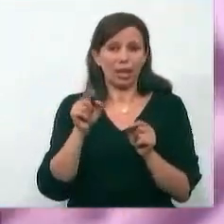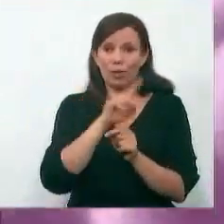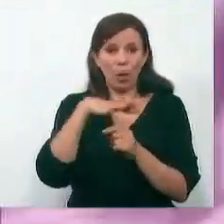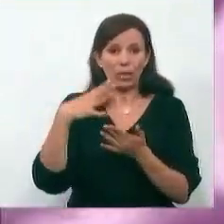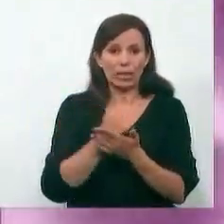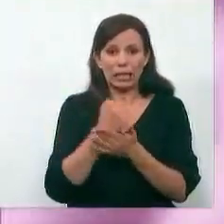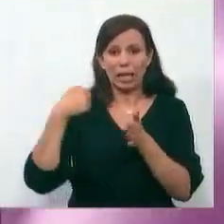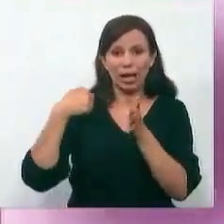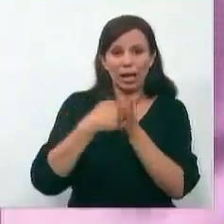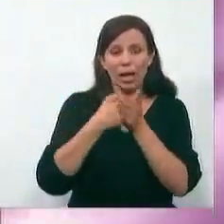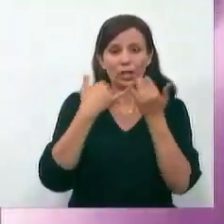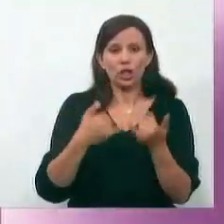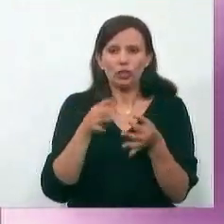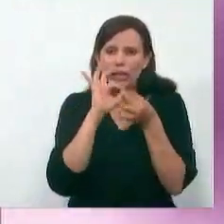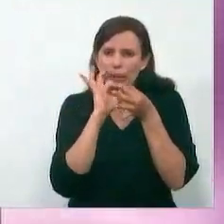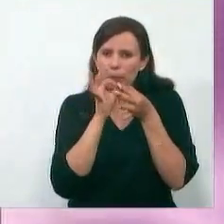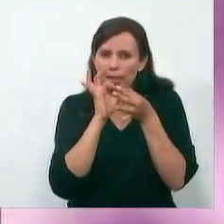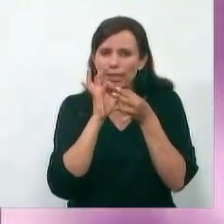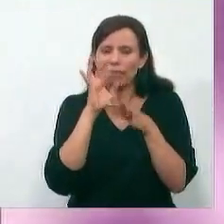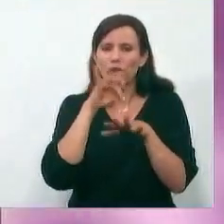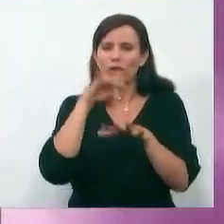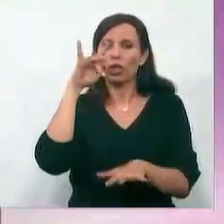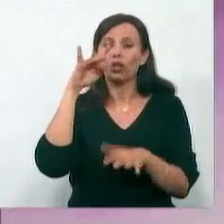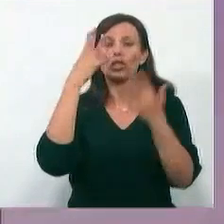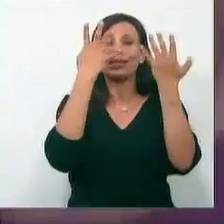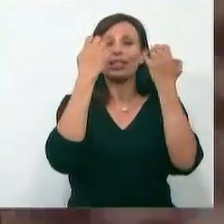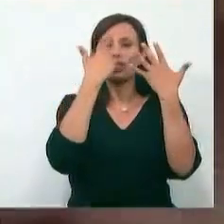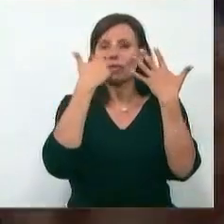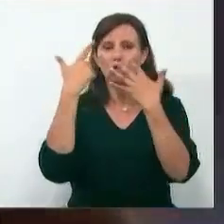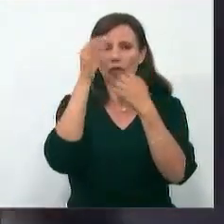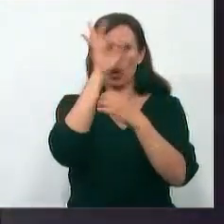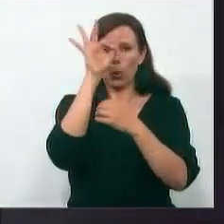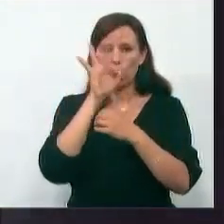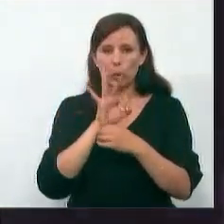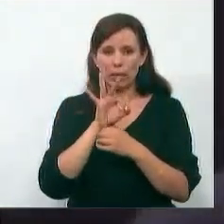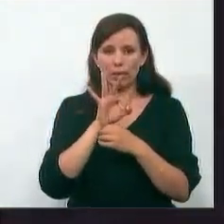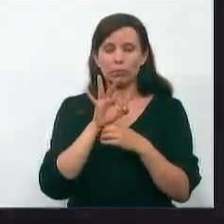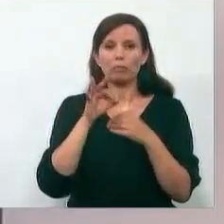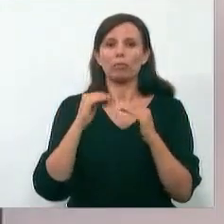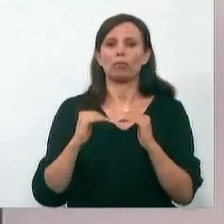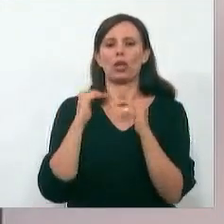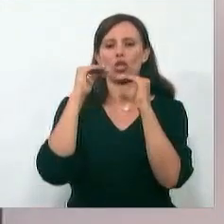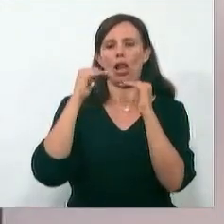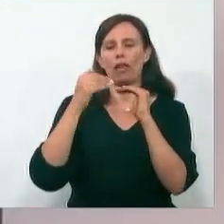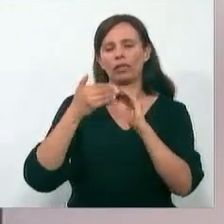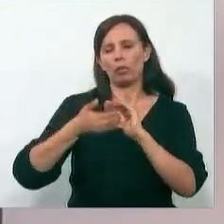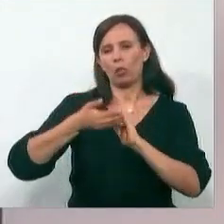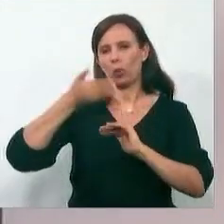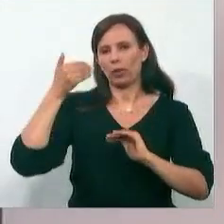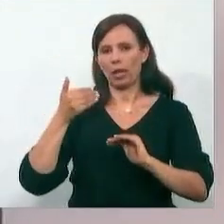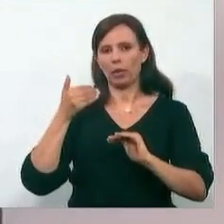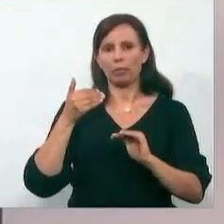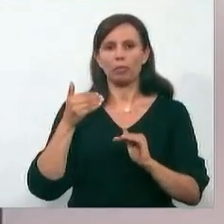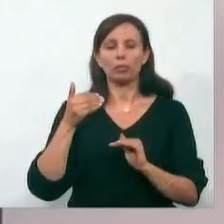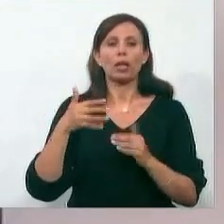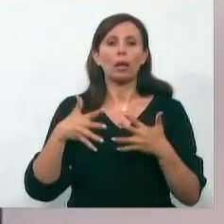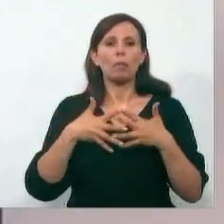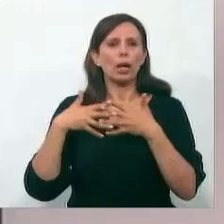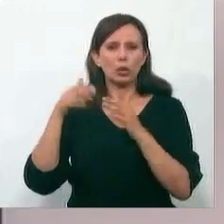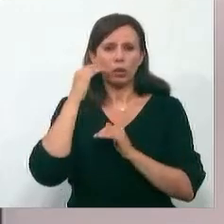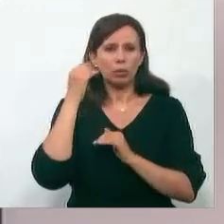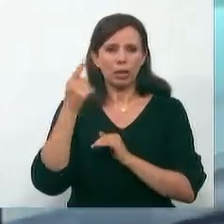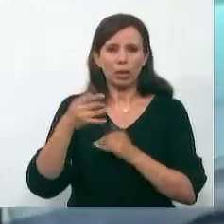able to achieve level of sensitivity of 97% in the early stages of the disease. In the US, for example,